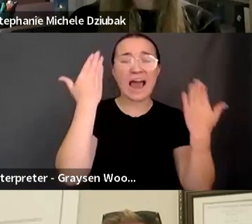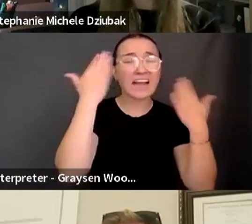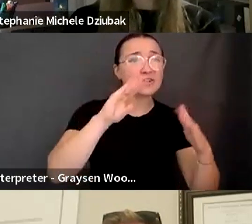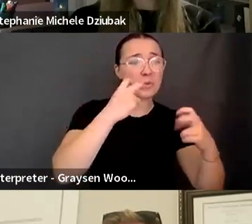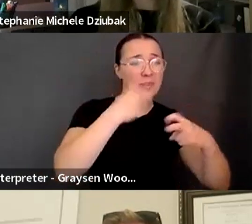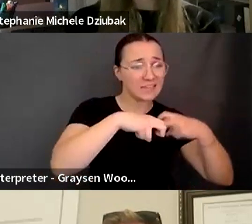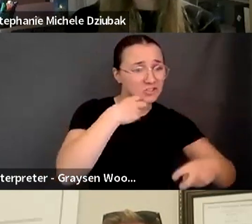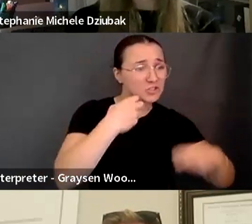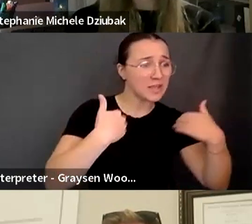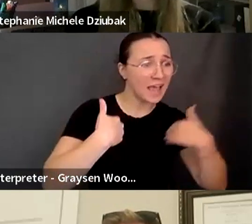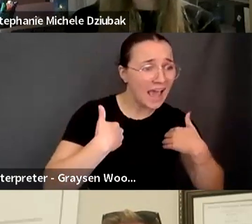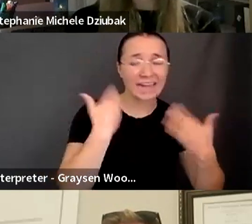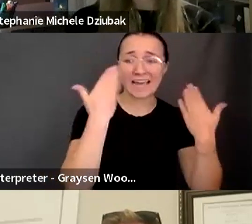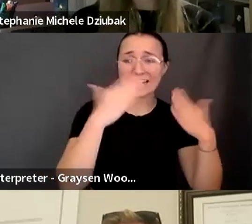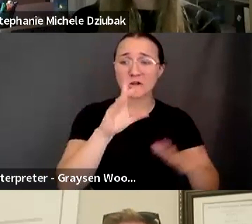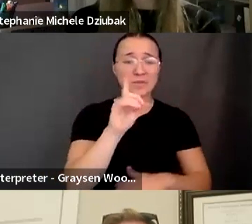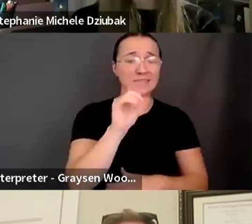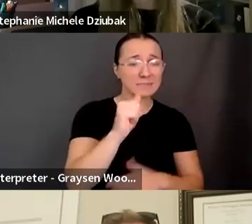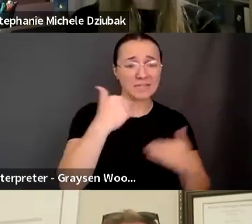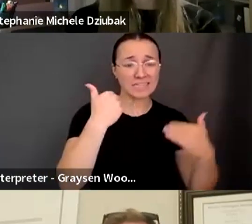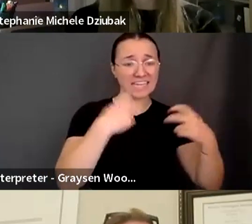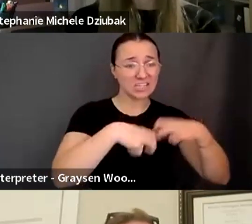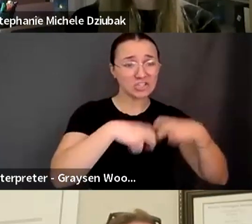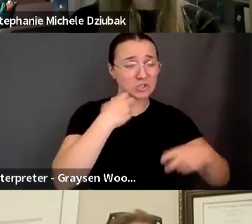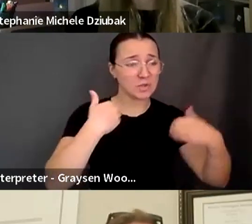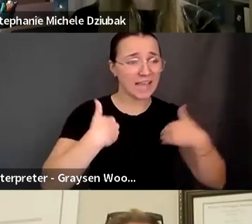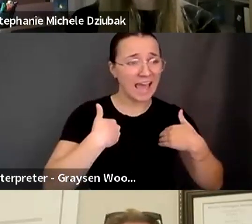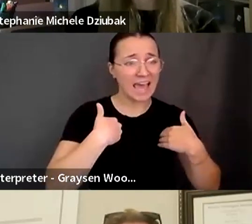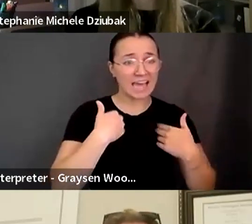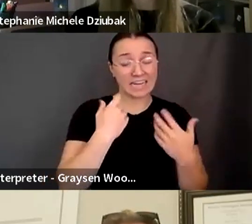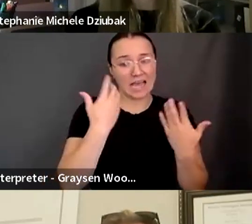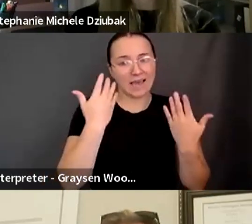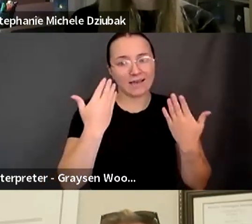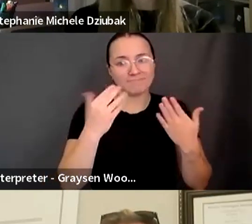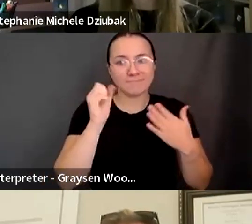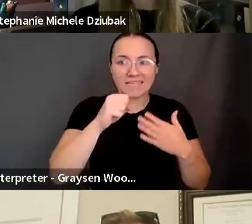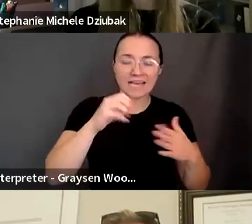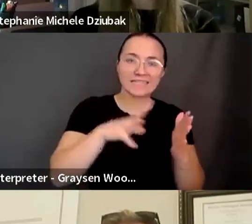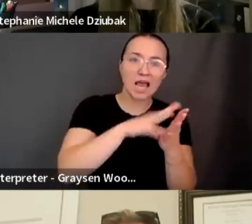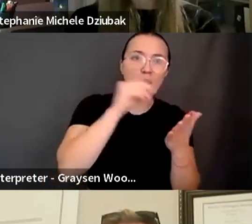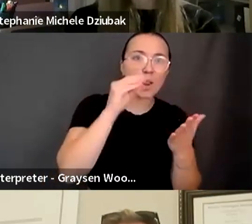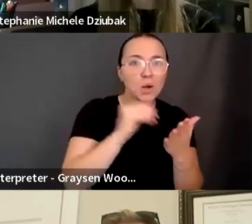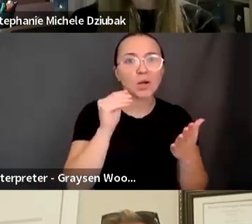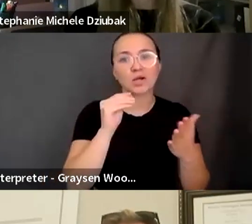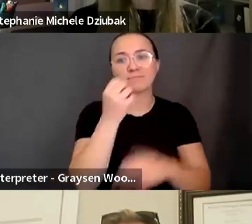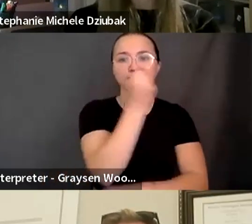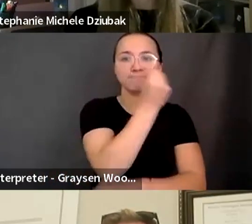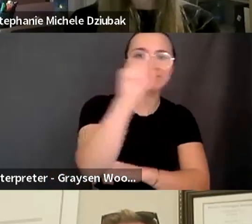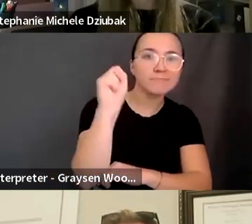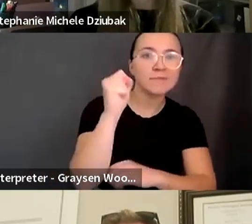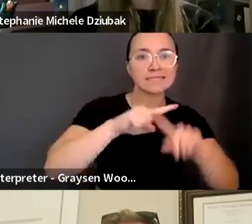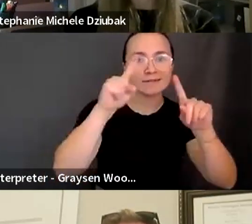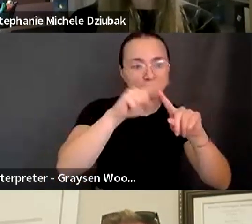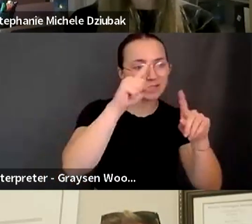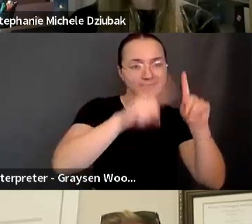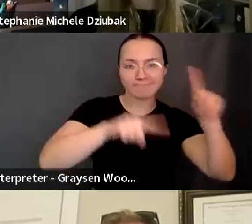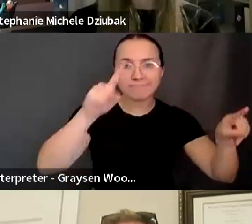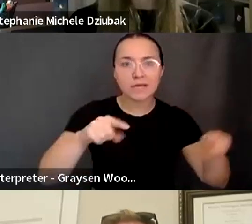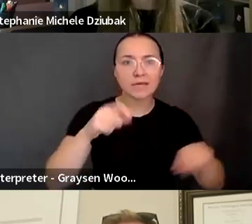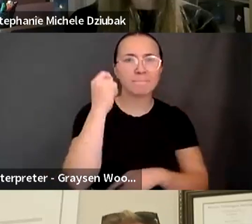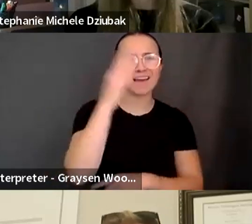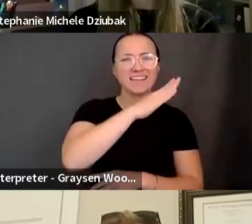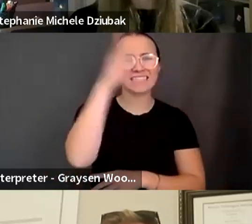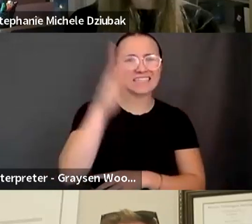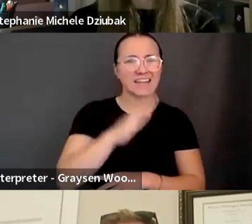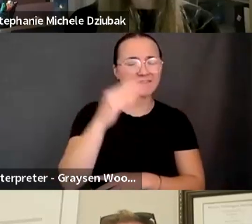that they even existed. I learned about the suffrage movement and the civil rights movement, but I never learned about the